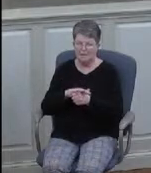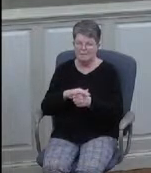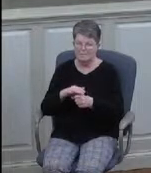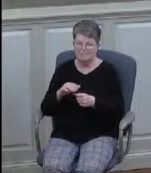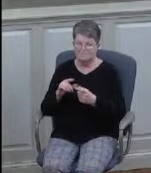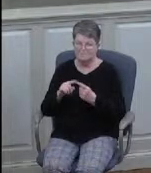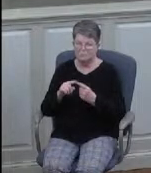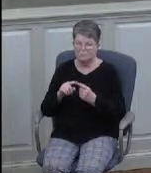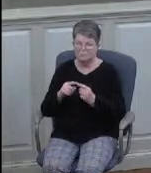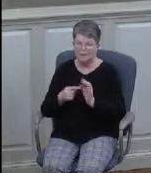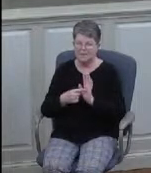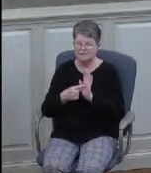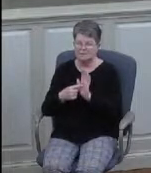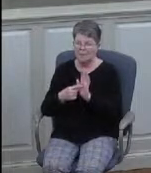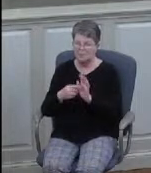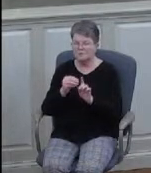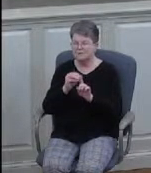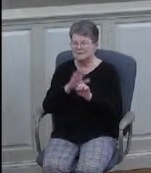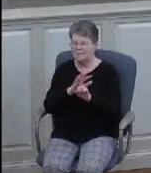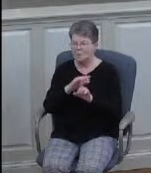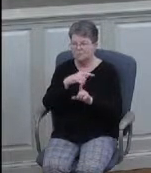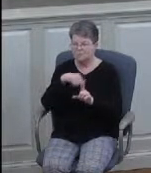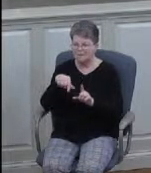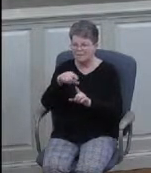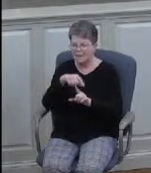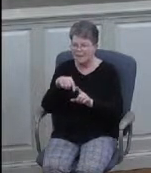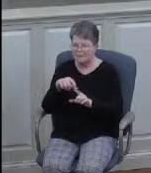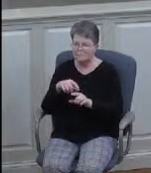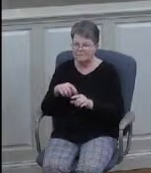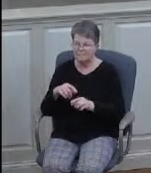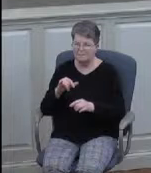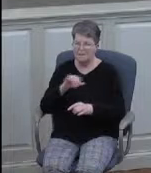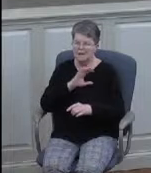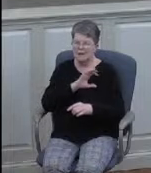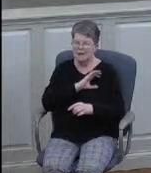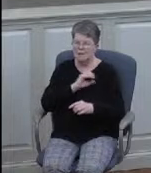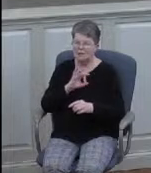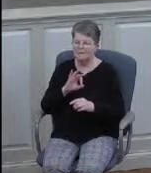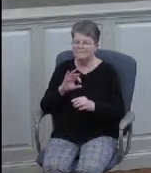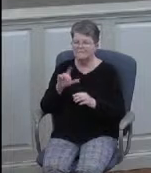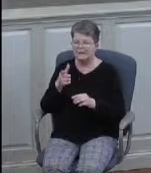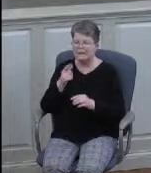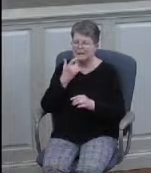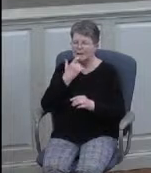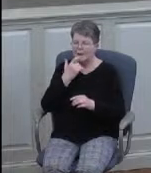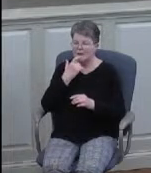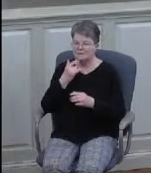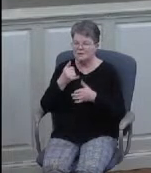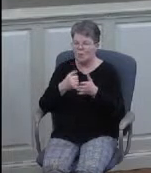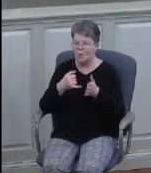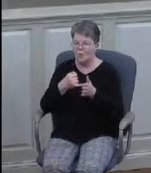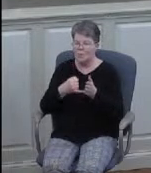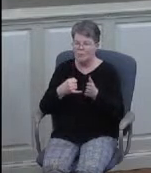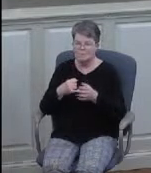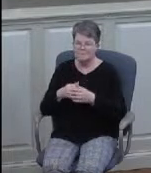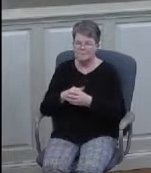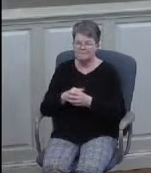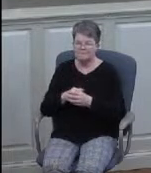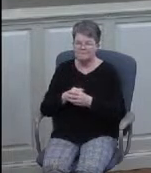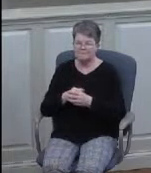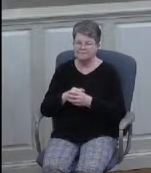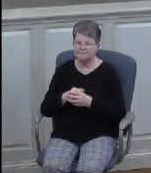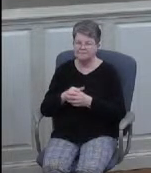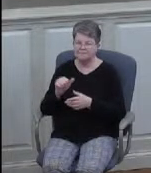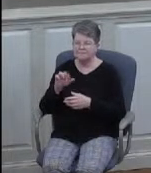sort of expose them and express the character of this local glass art. It's something that was